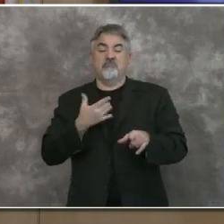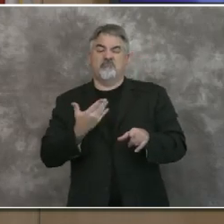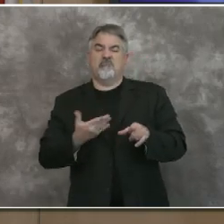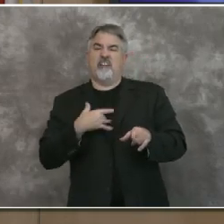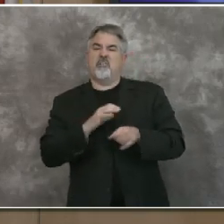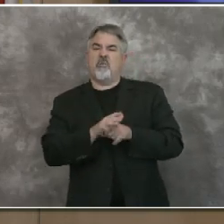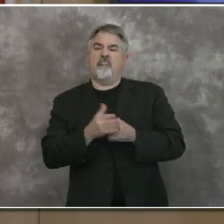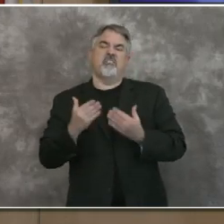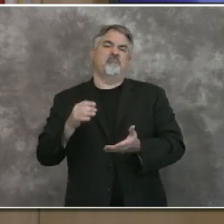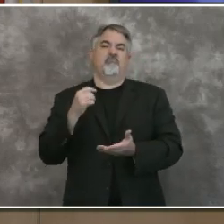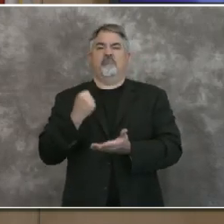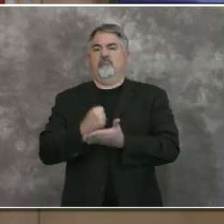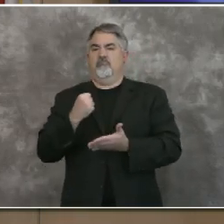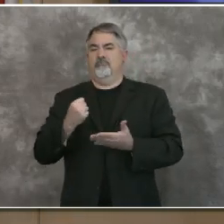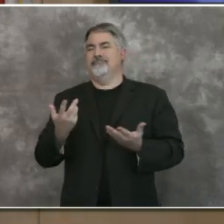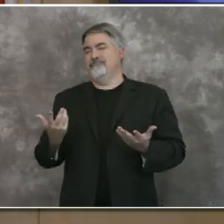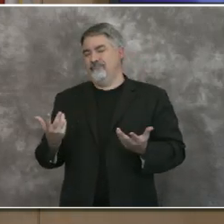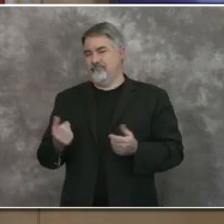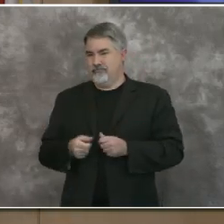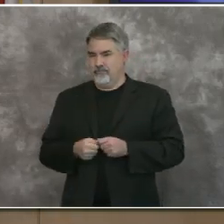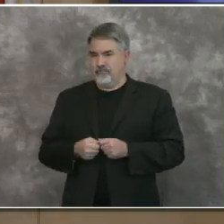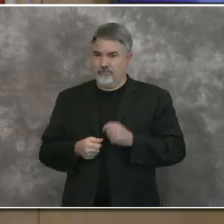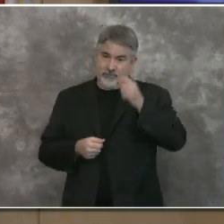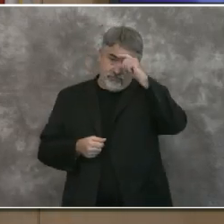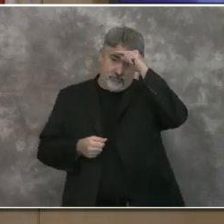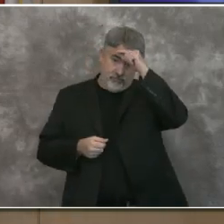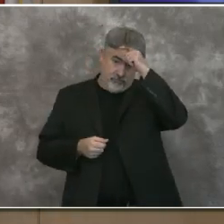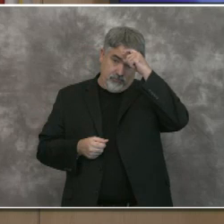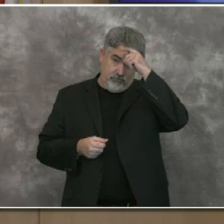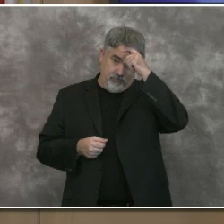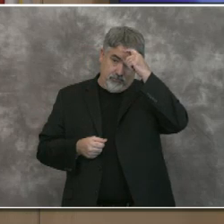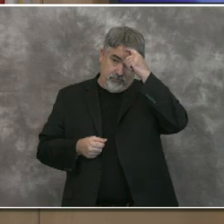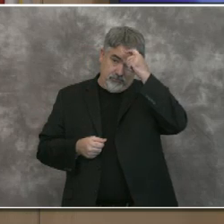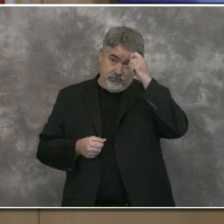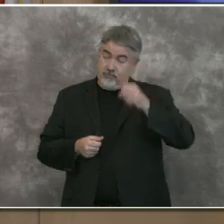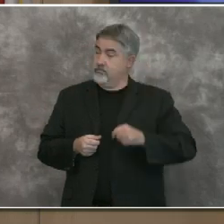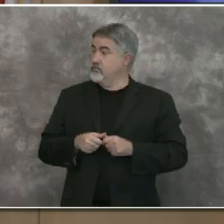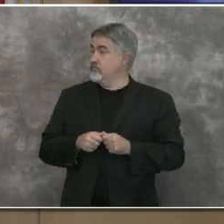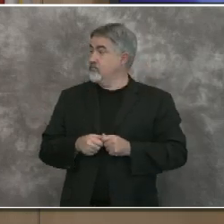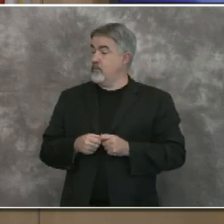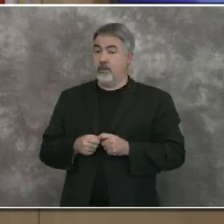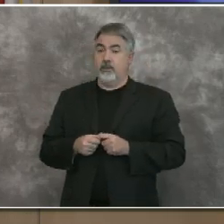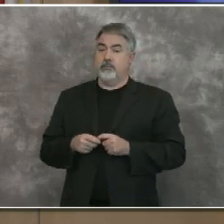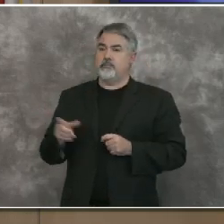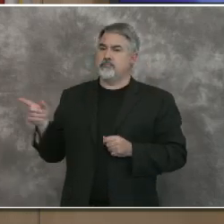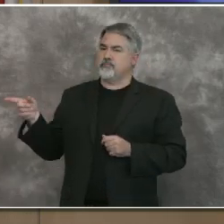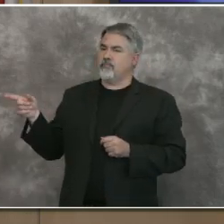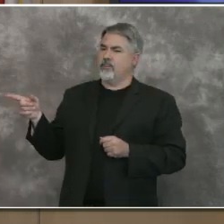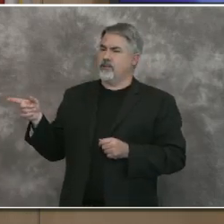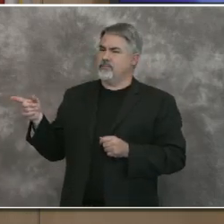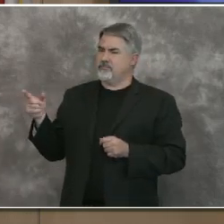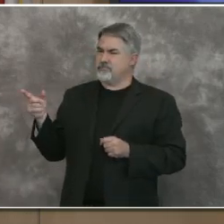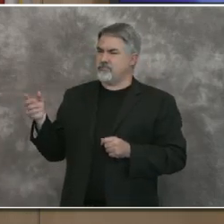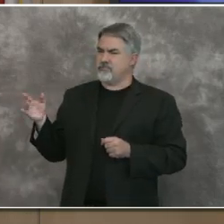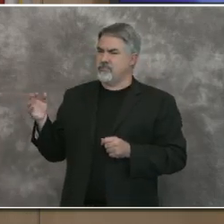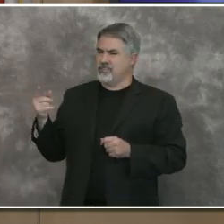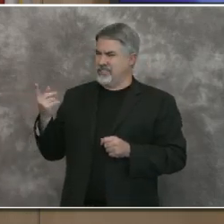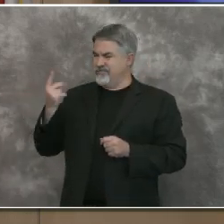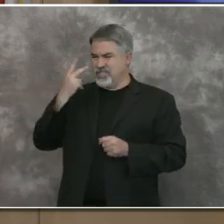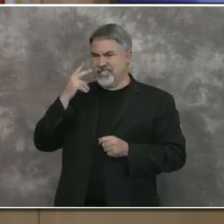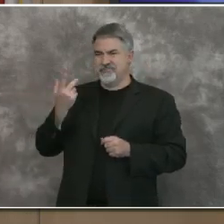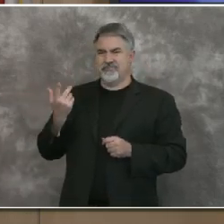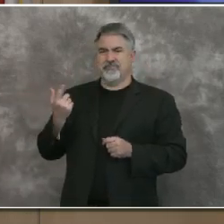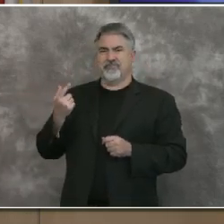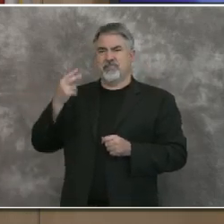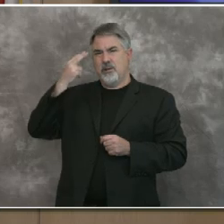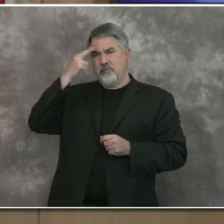this one is from Juan Carlos with Telemundo. Have you registered an influx of patients from Mexico to Chula Vista and other